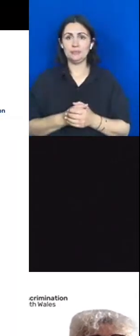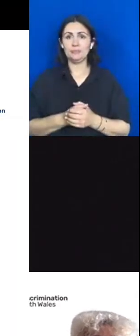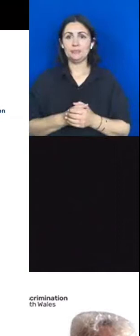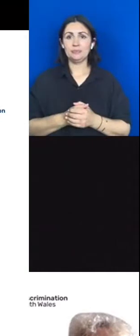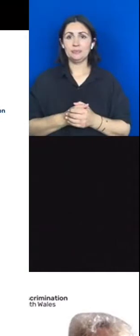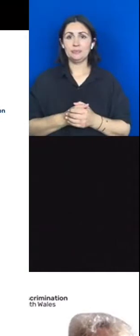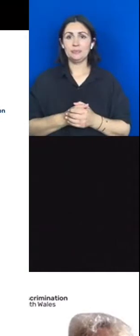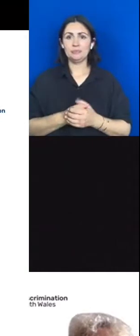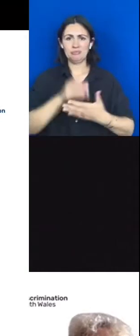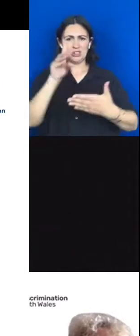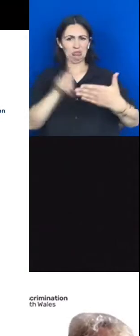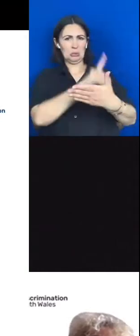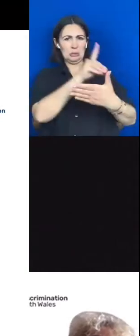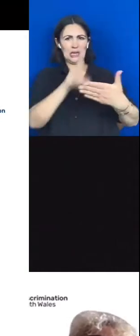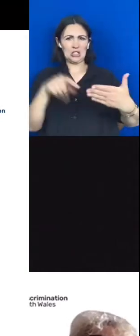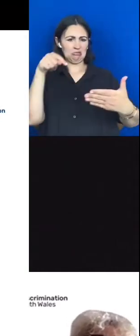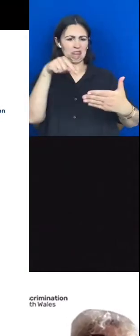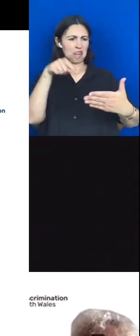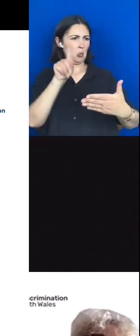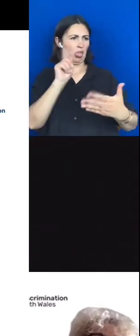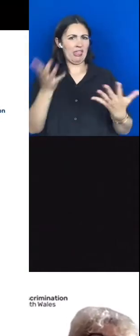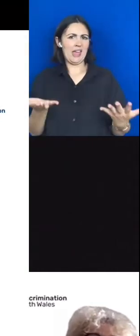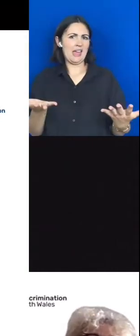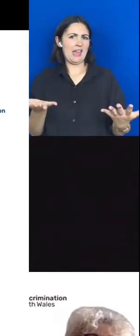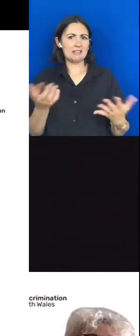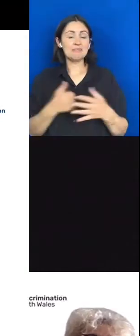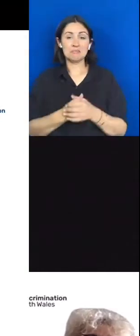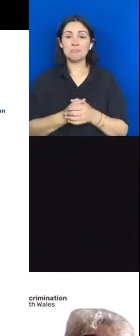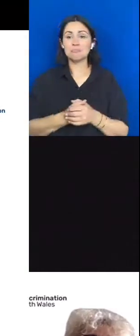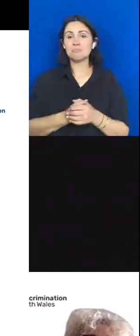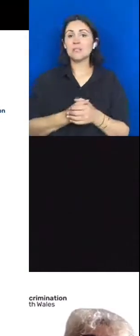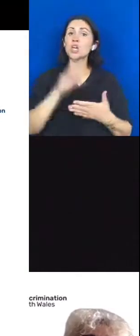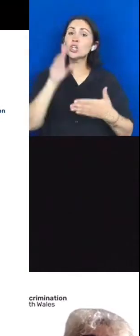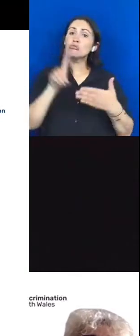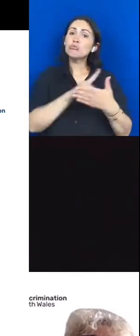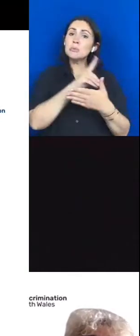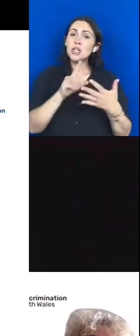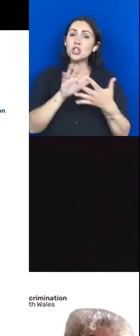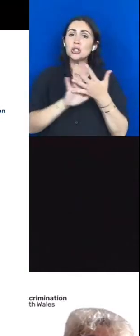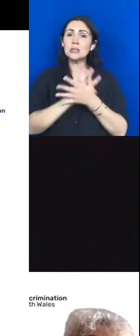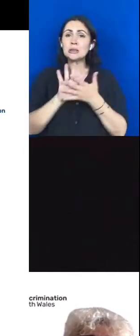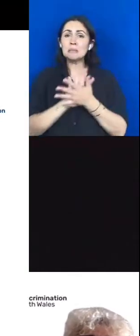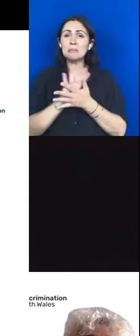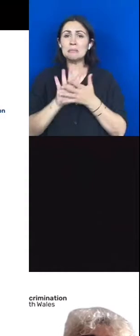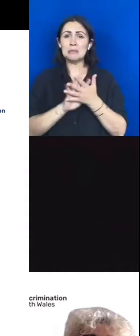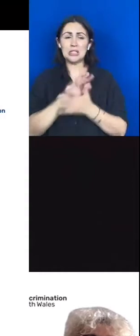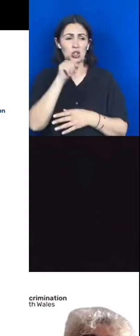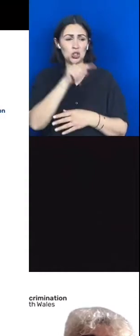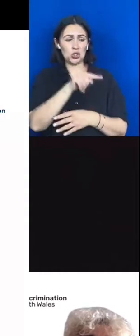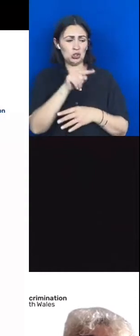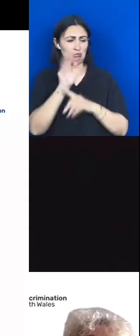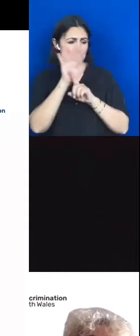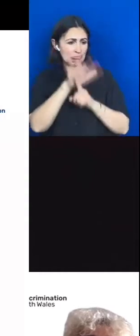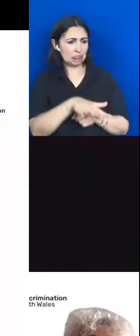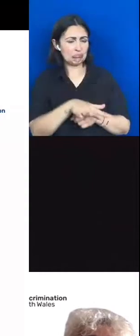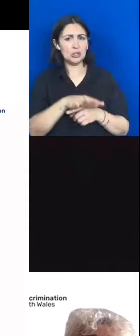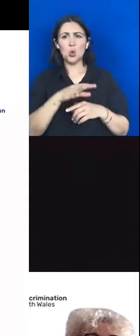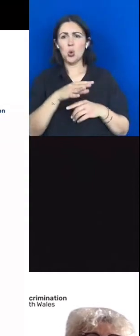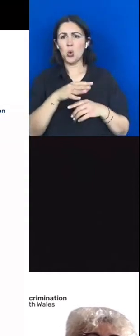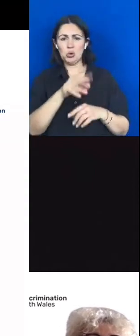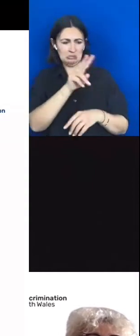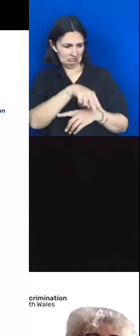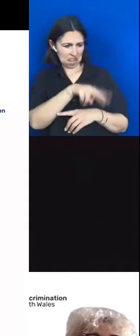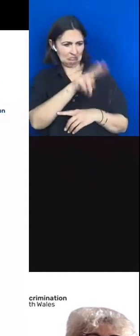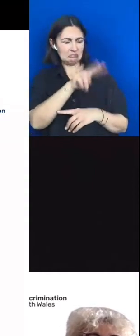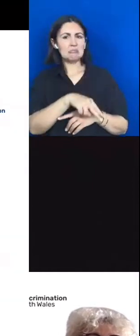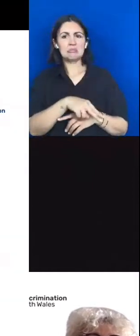So what is discrimination? Discrimination is treating someone unfairly because of a characteristic they have